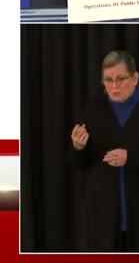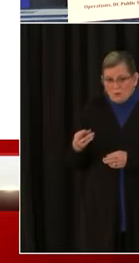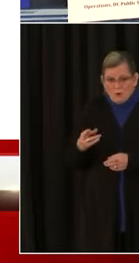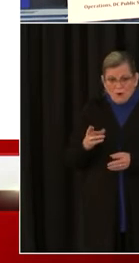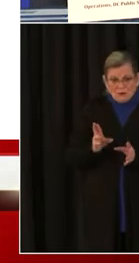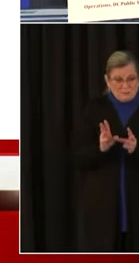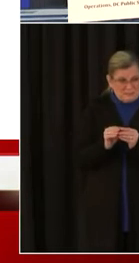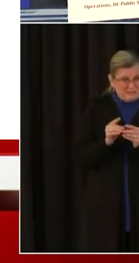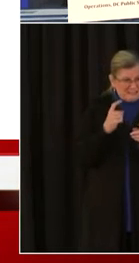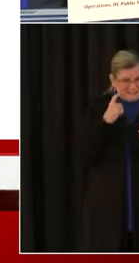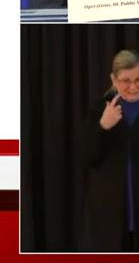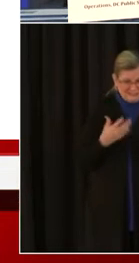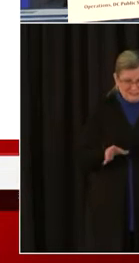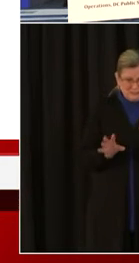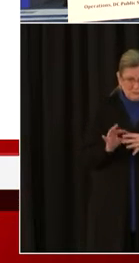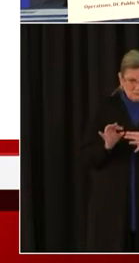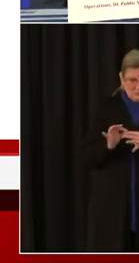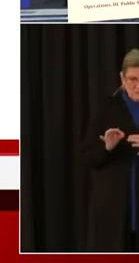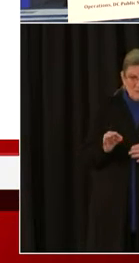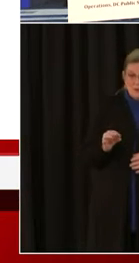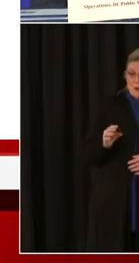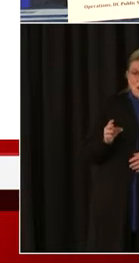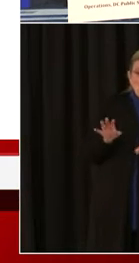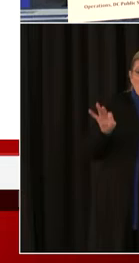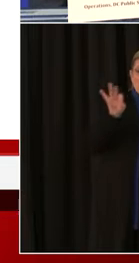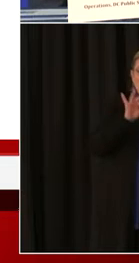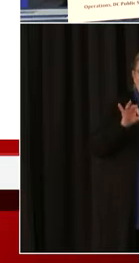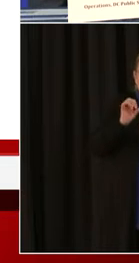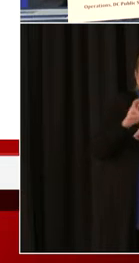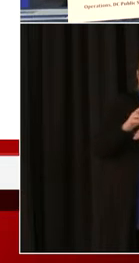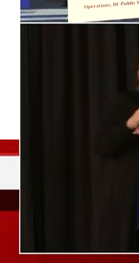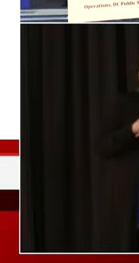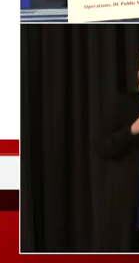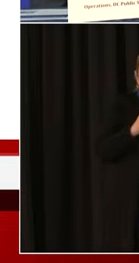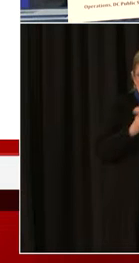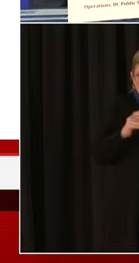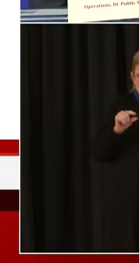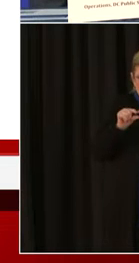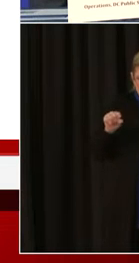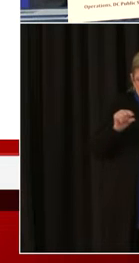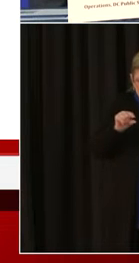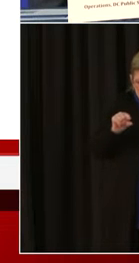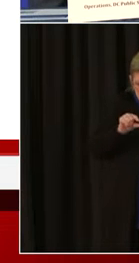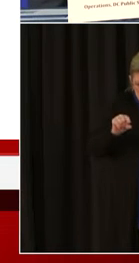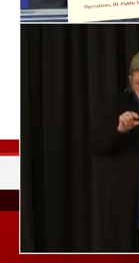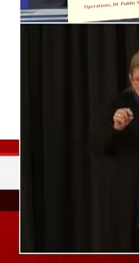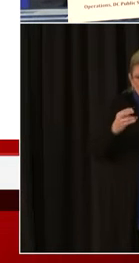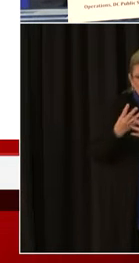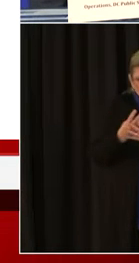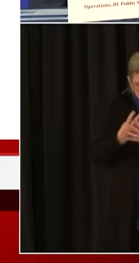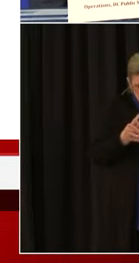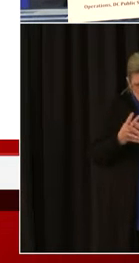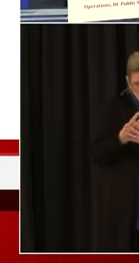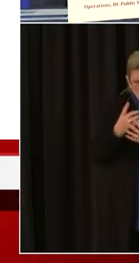shared that the importance of layering and factoring in all the things that we're doing. So social